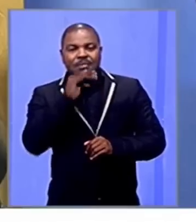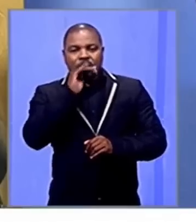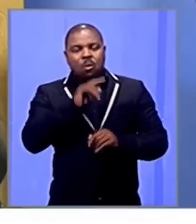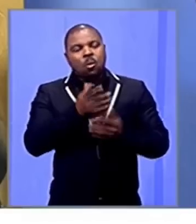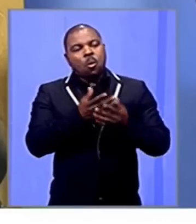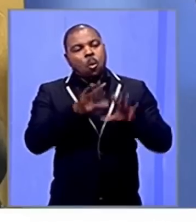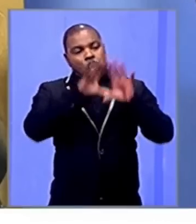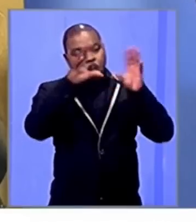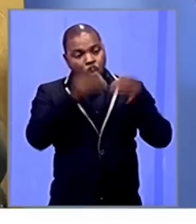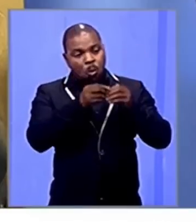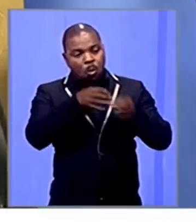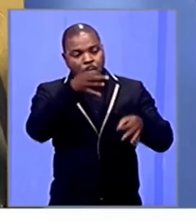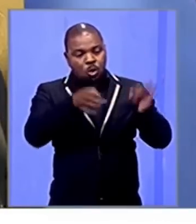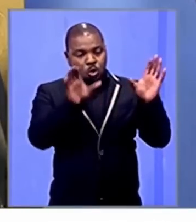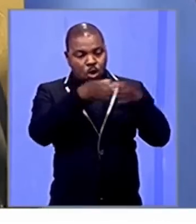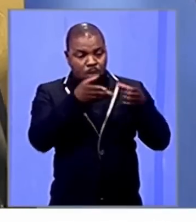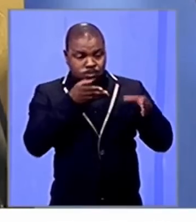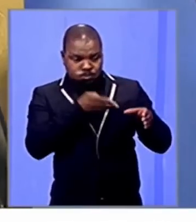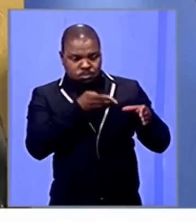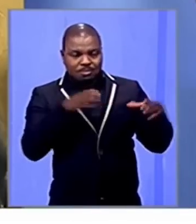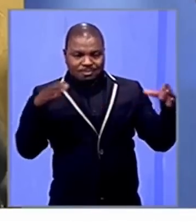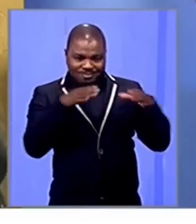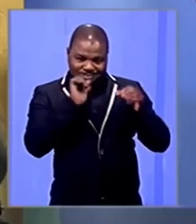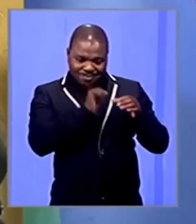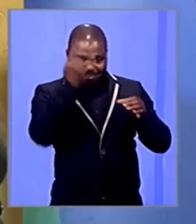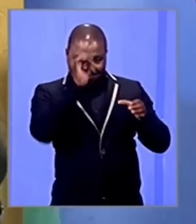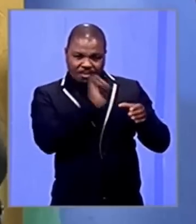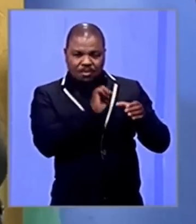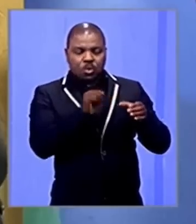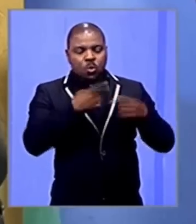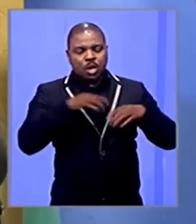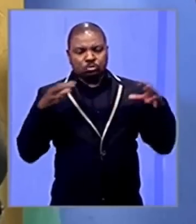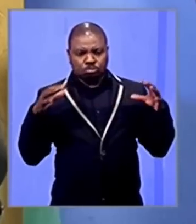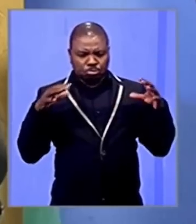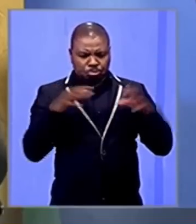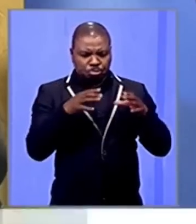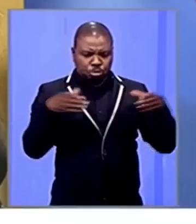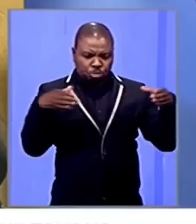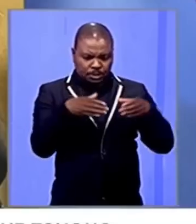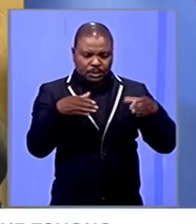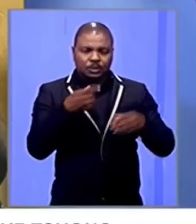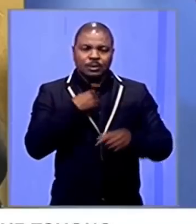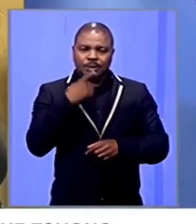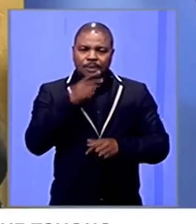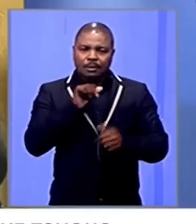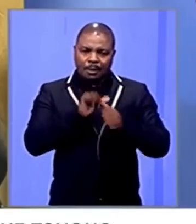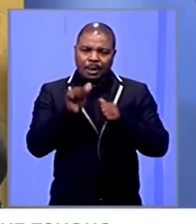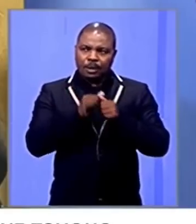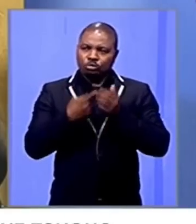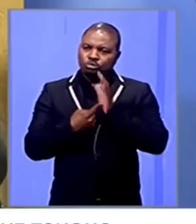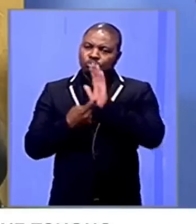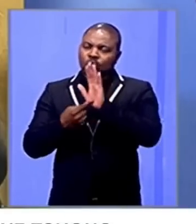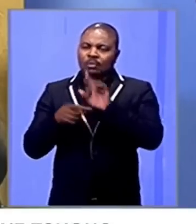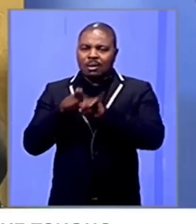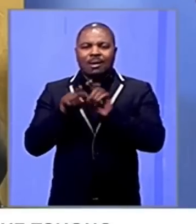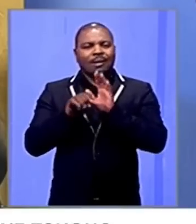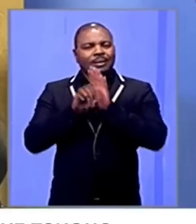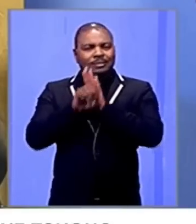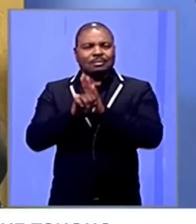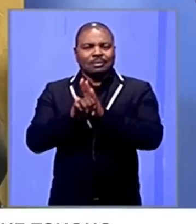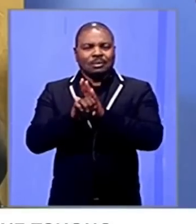parties sitting here. We came together and we said that we must set an example. How are